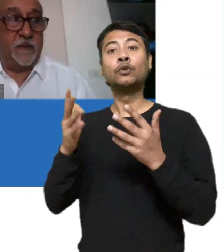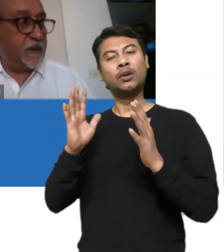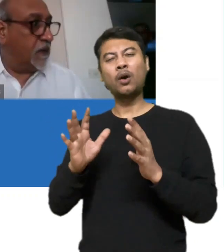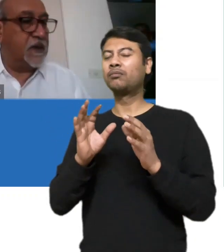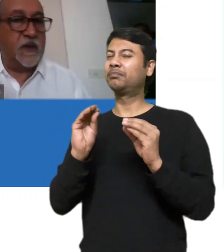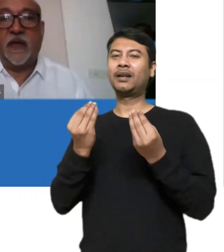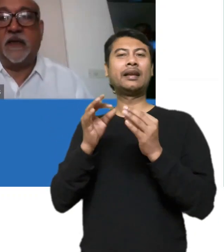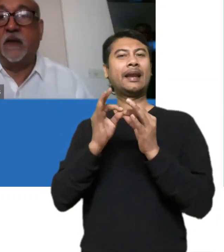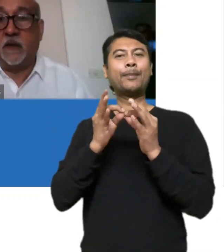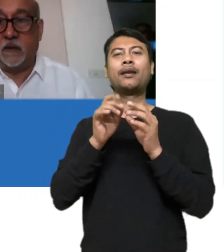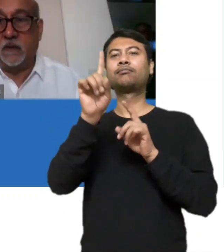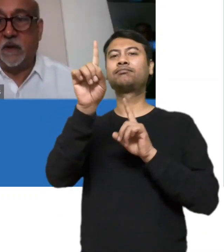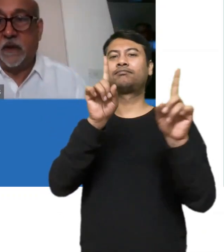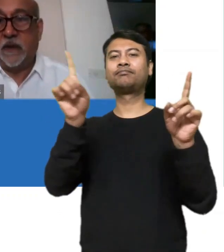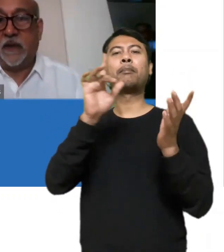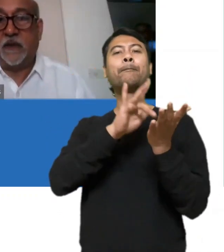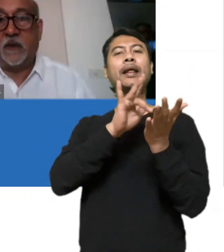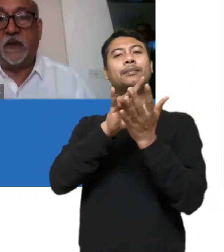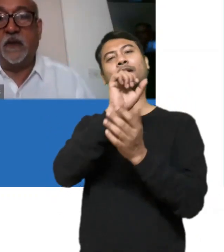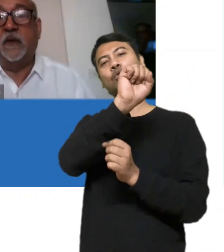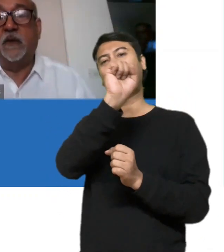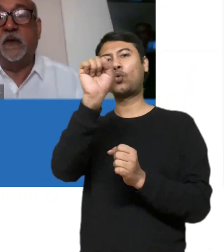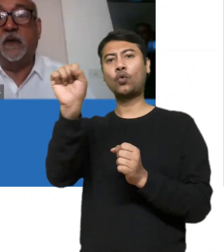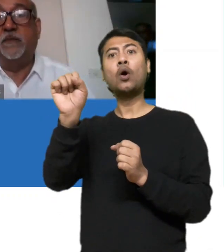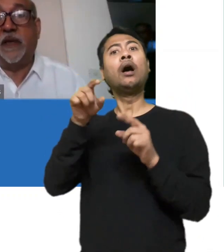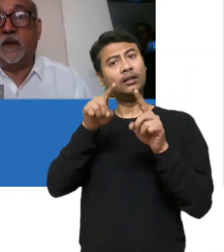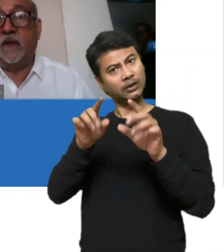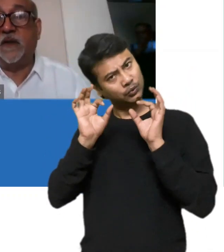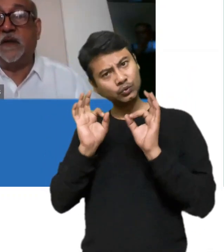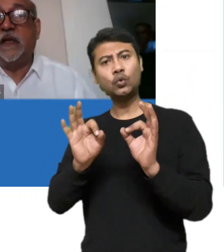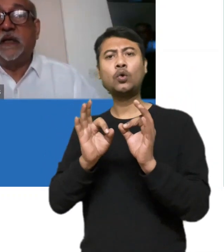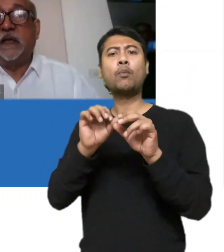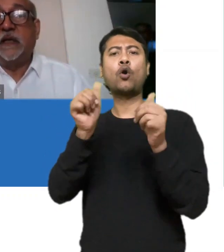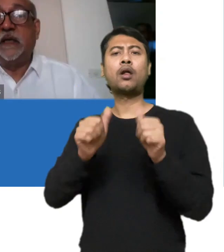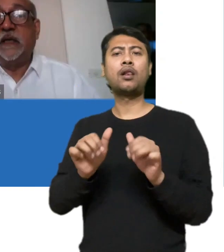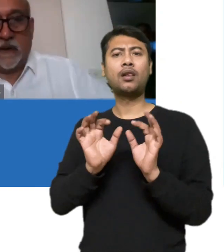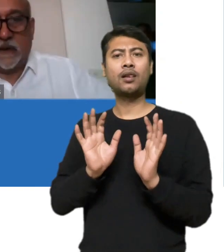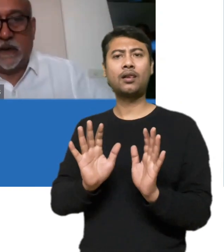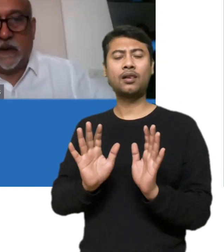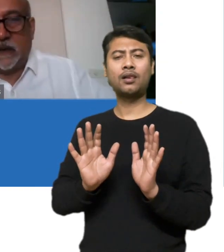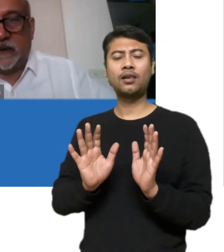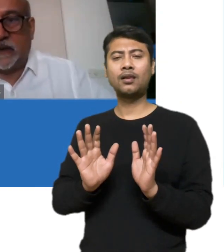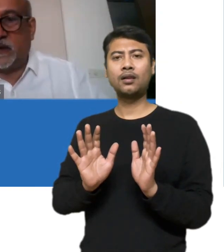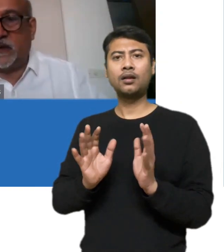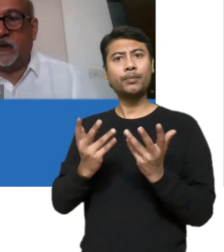of the country, but also that's good. That's also good because uh,